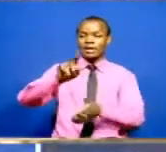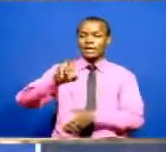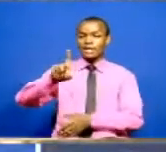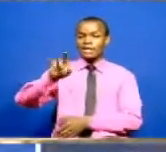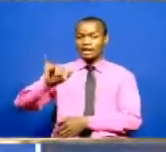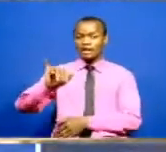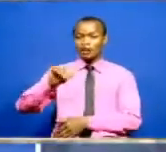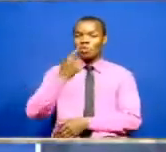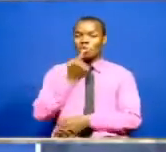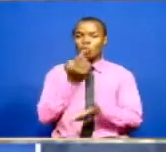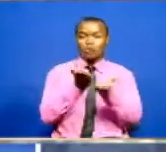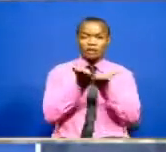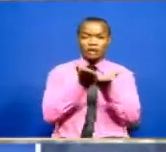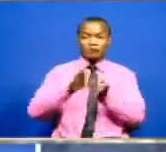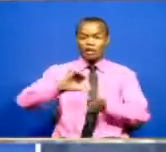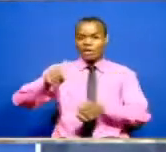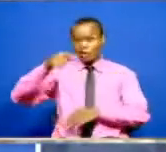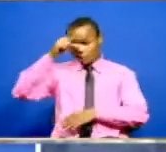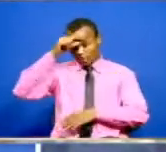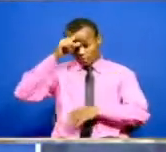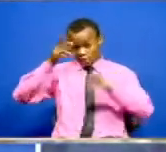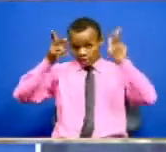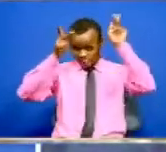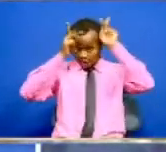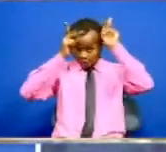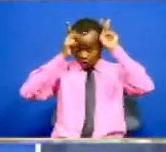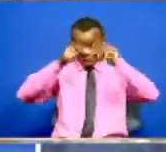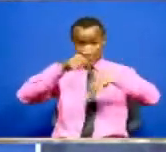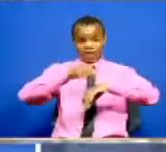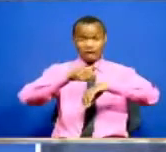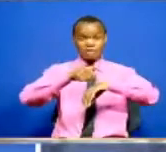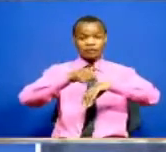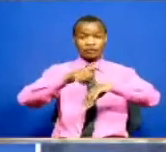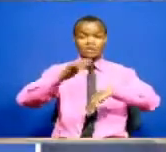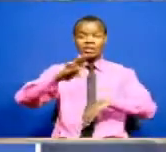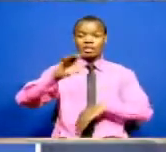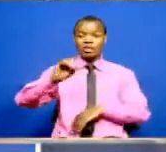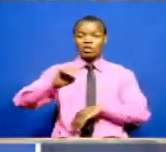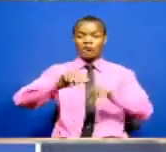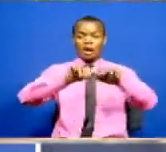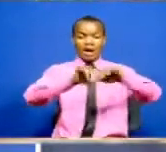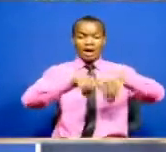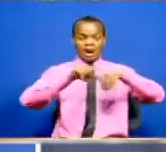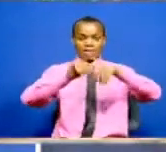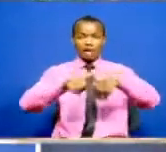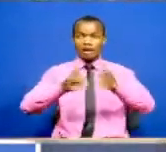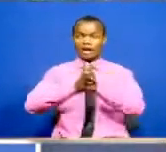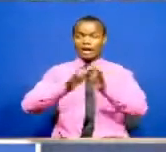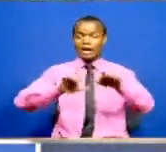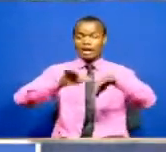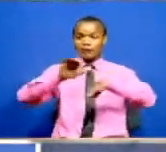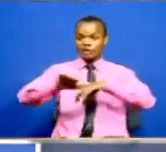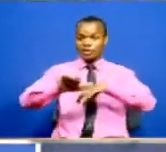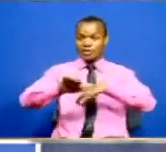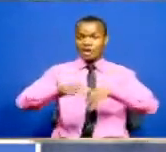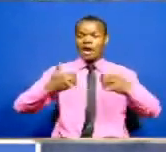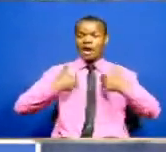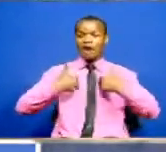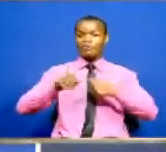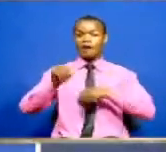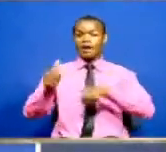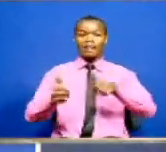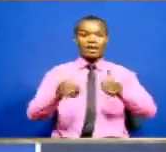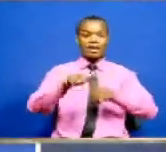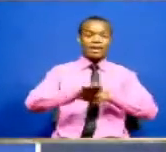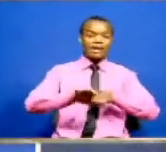serving in the county government of Kakamega as chief officer in charge of agriculture and livestock prior to her death, had no other parcel of land